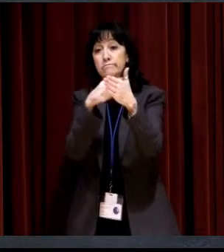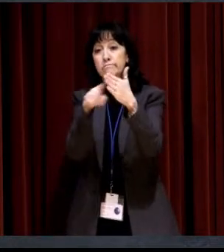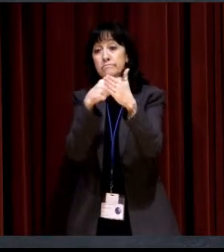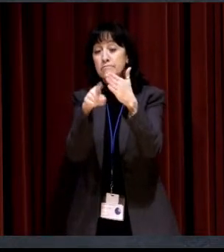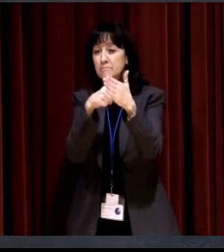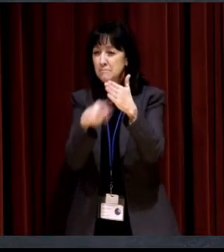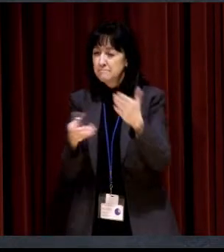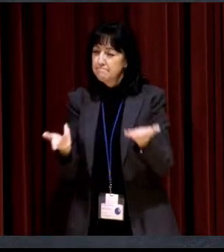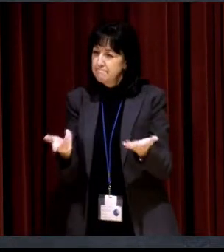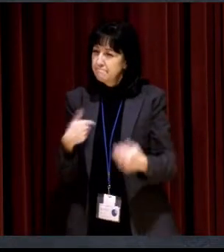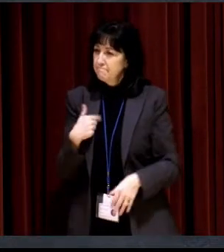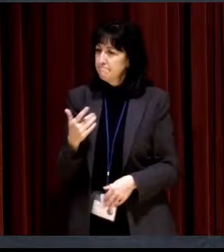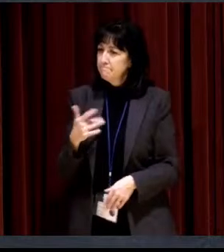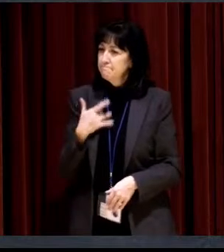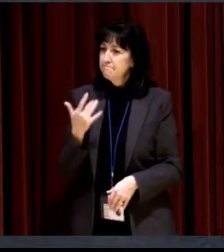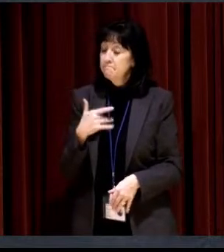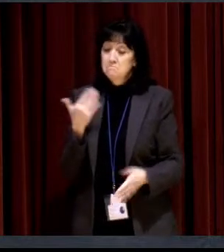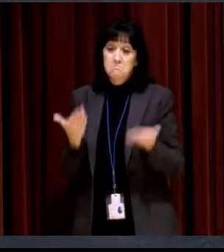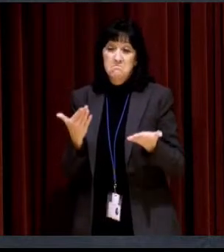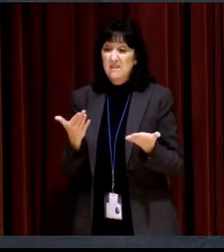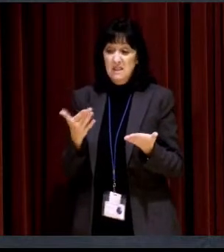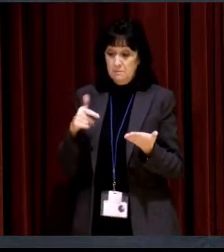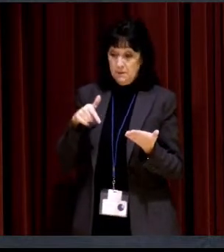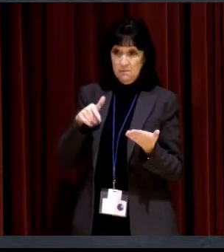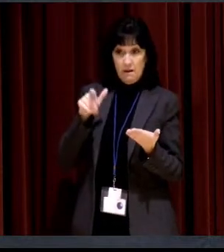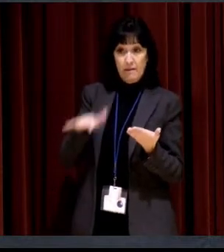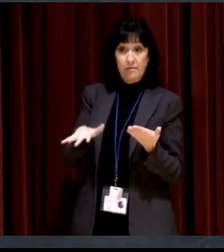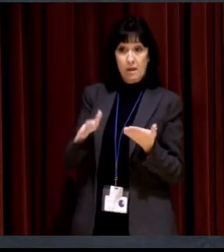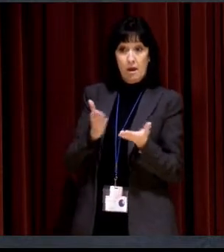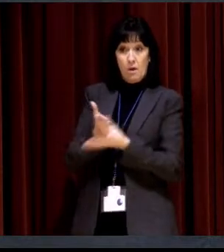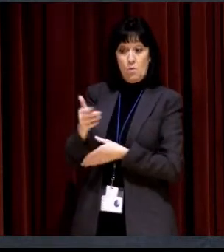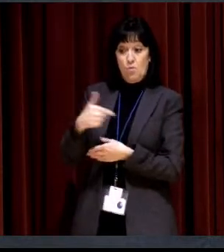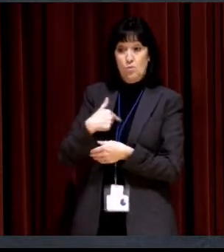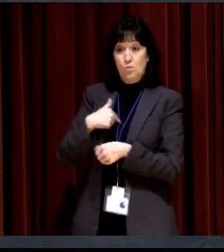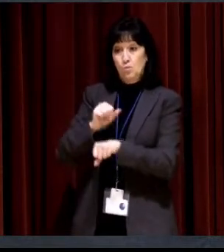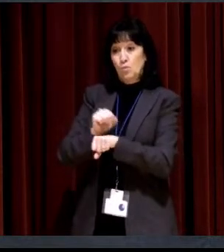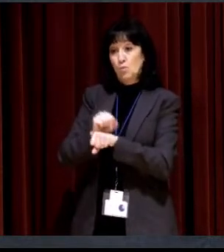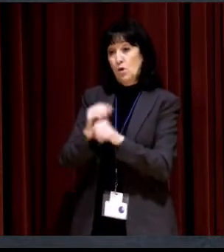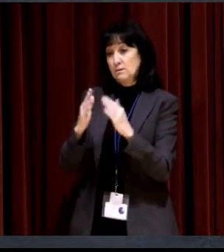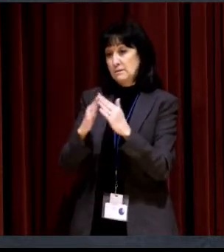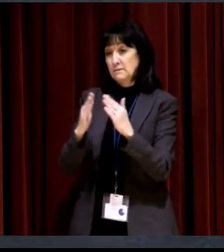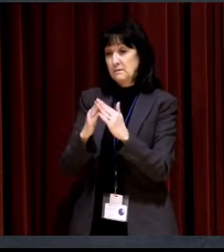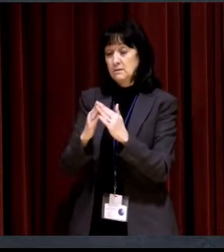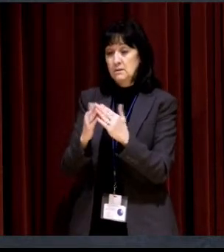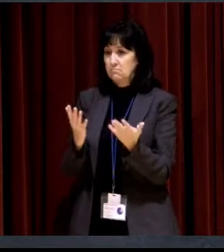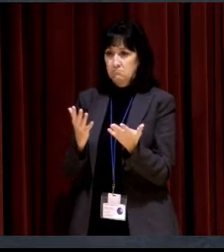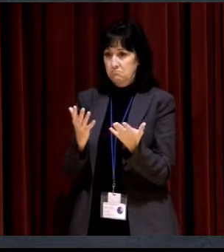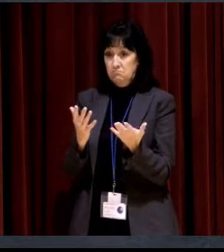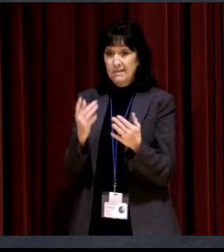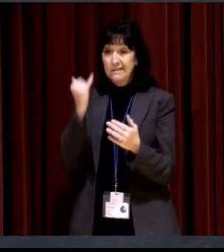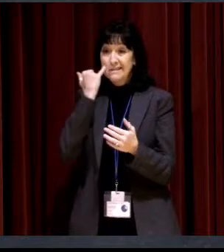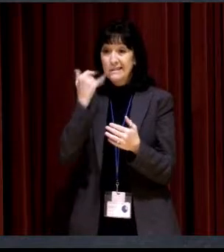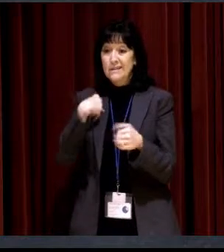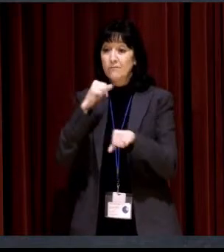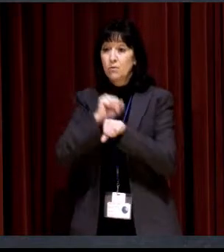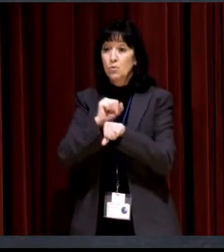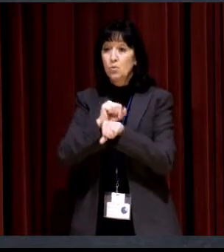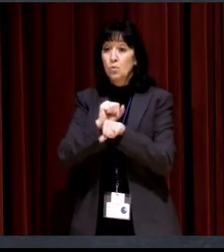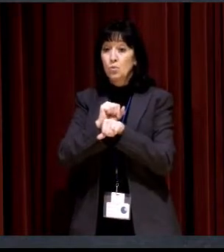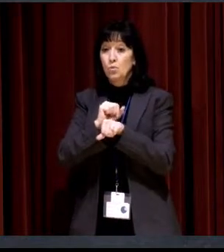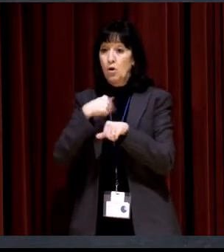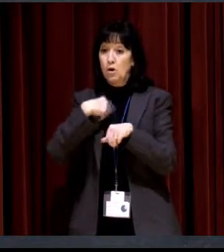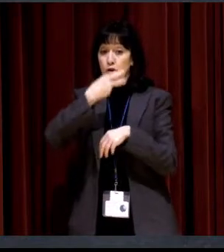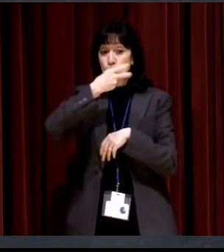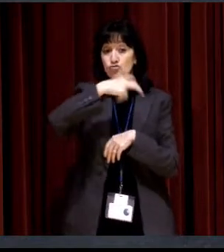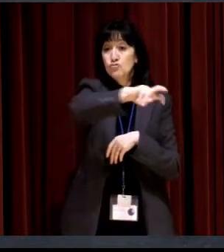to leisure or Marshall or whatever, that doesn't have to go through this process. So some